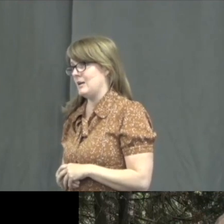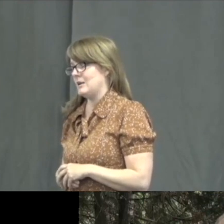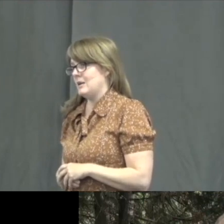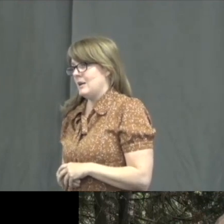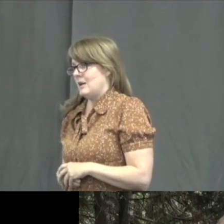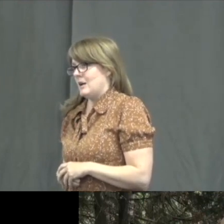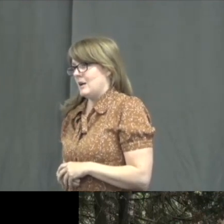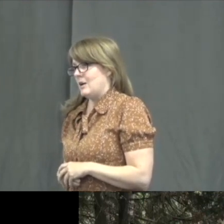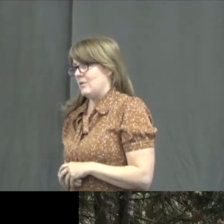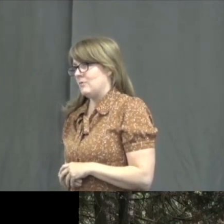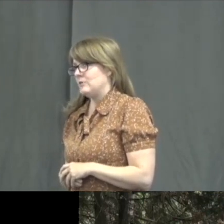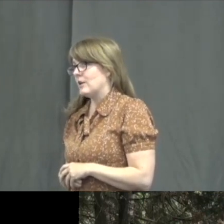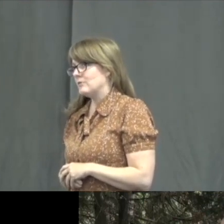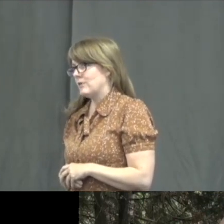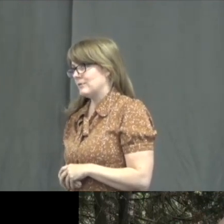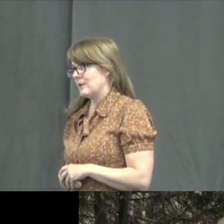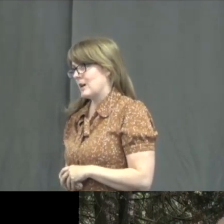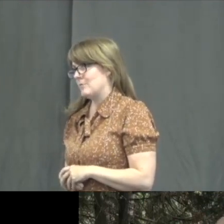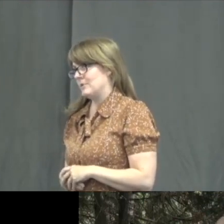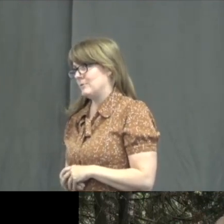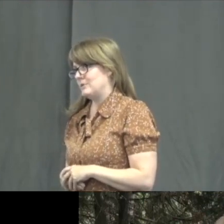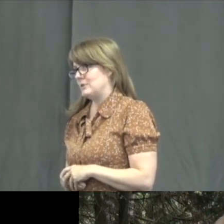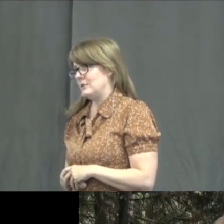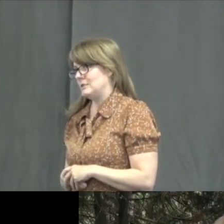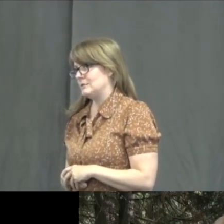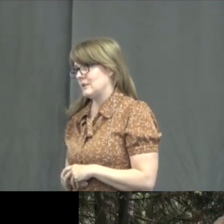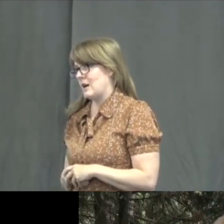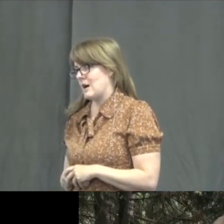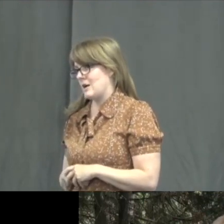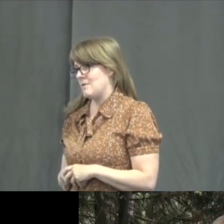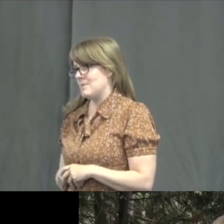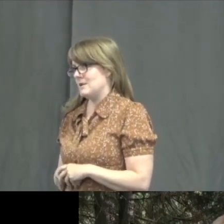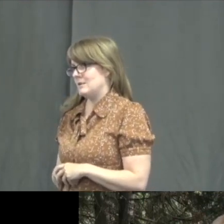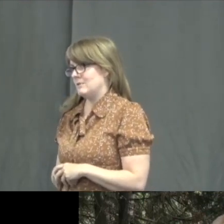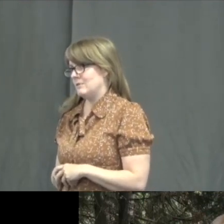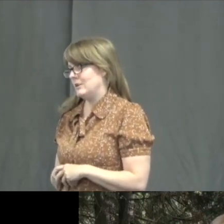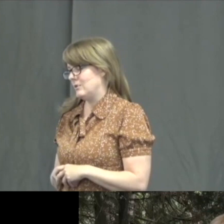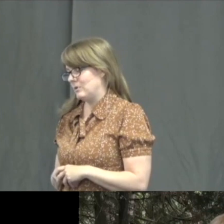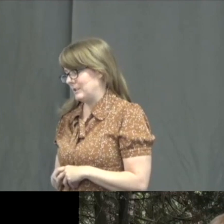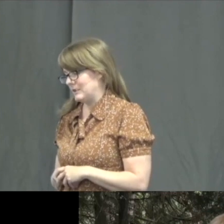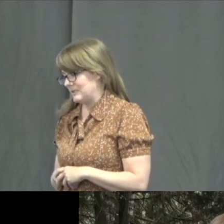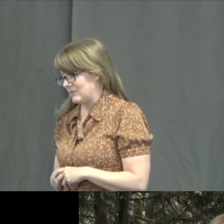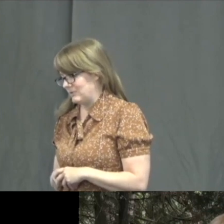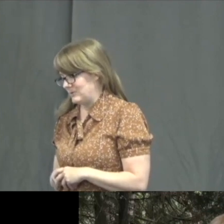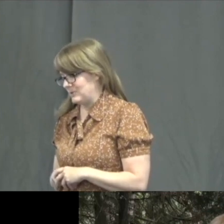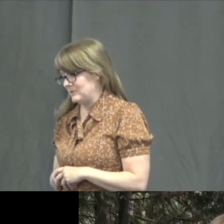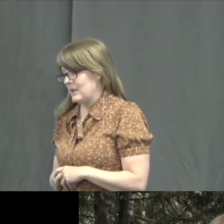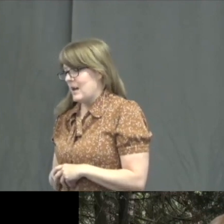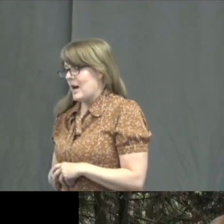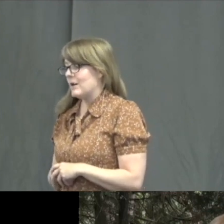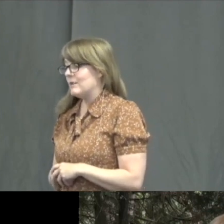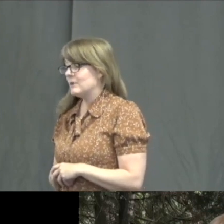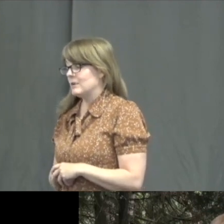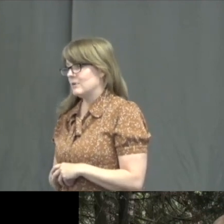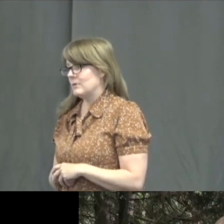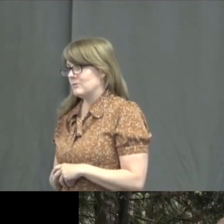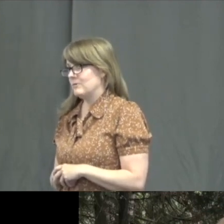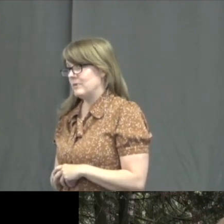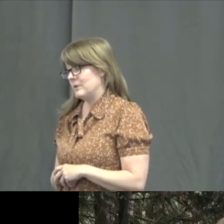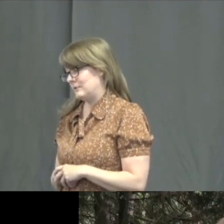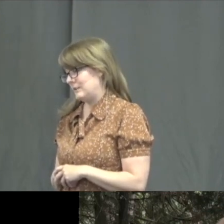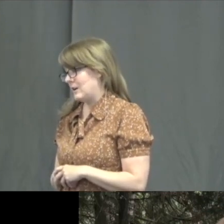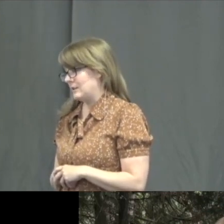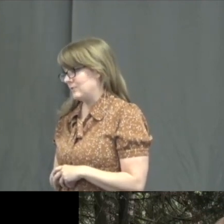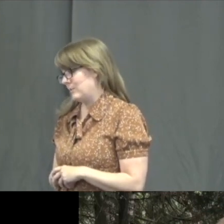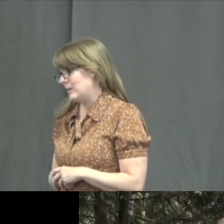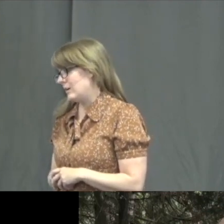right, if we just focus on a couple of species, we're only going to save those species. However, the ones we're